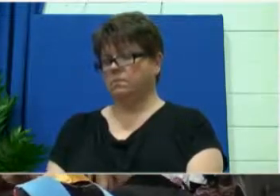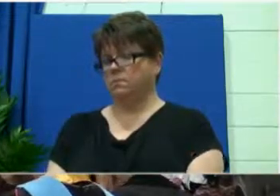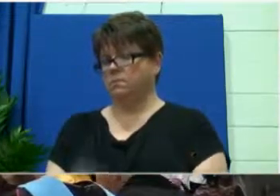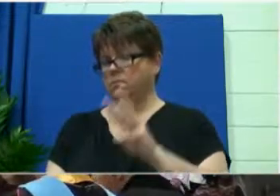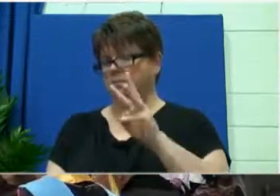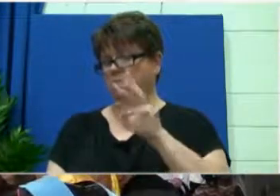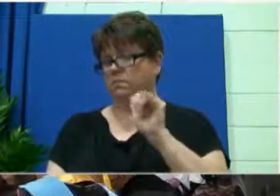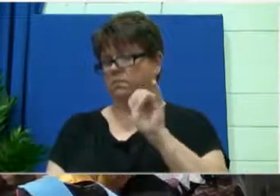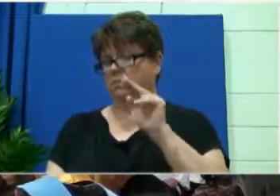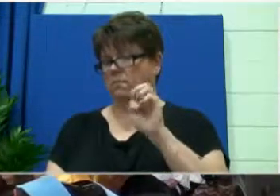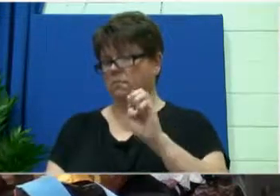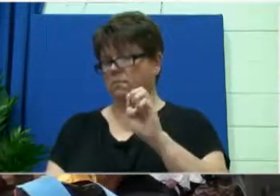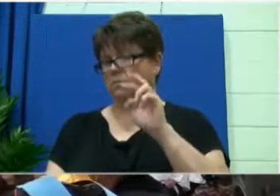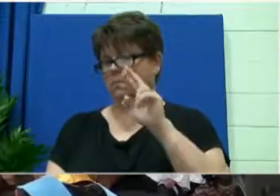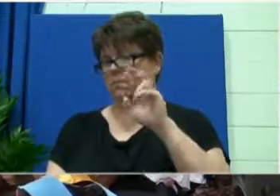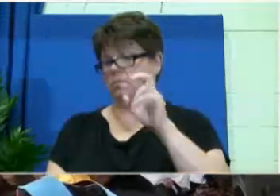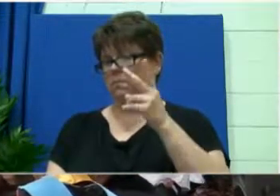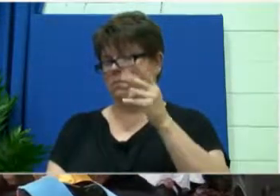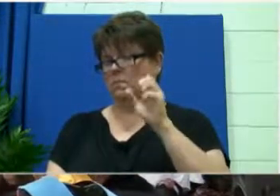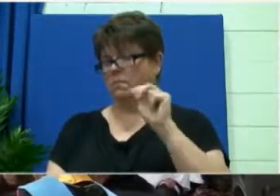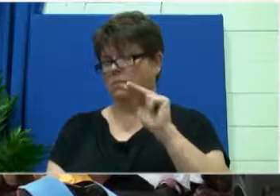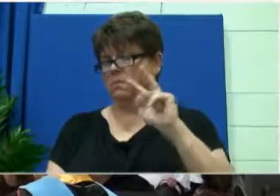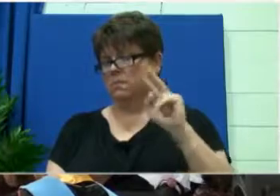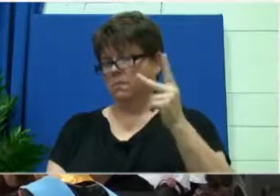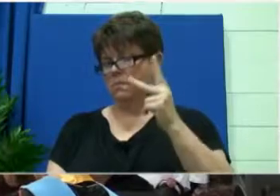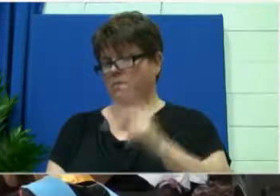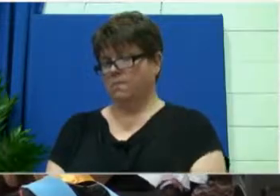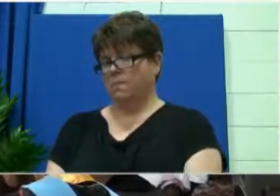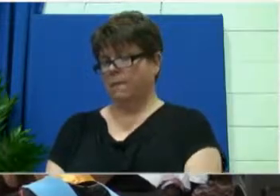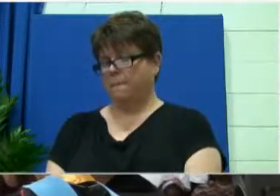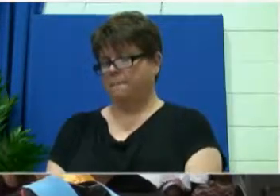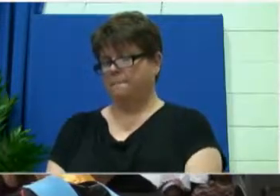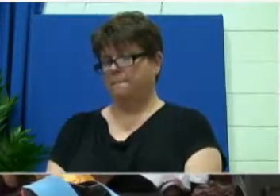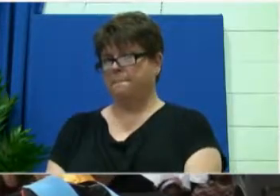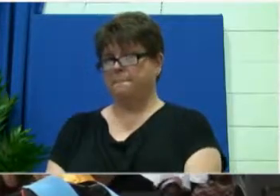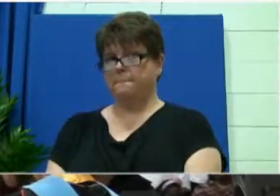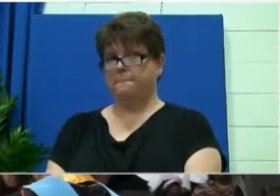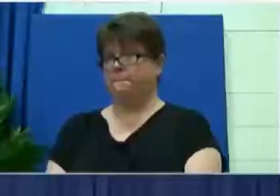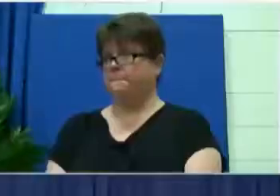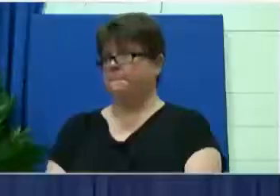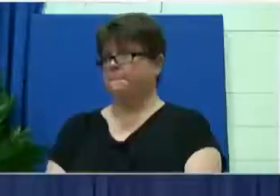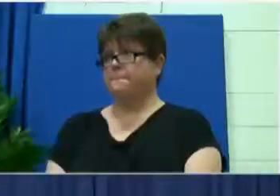Wayne A. Richardson II, Associate in Arts.